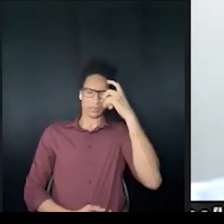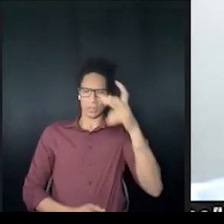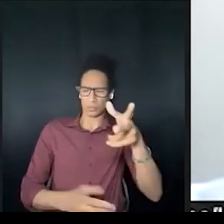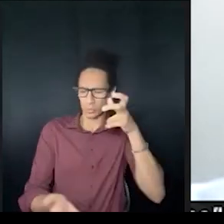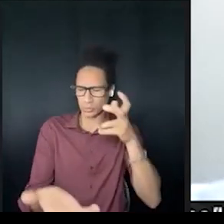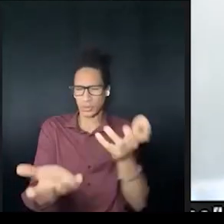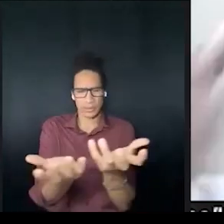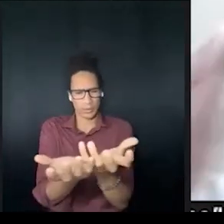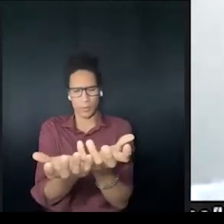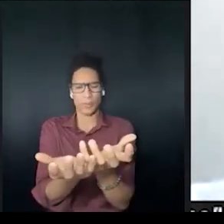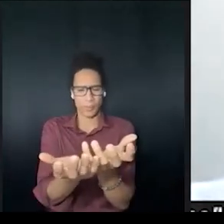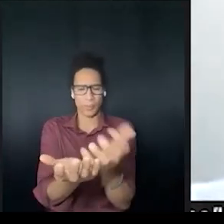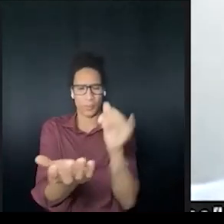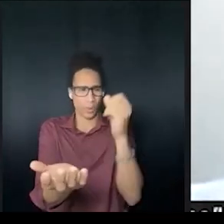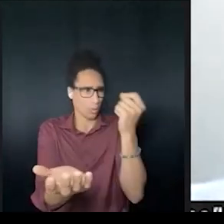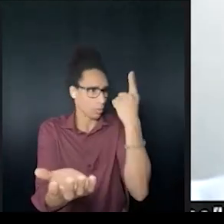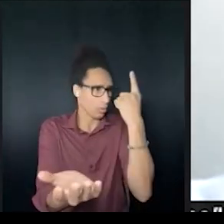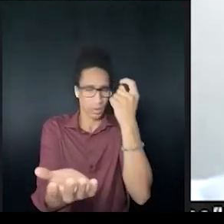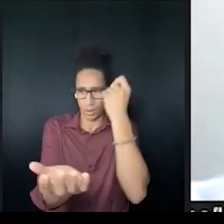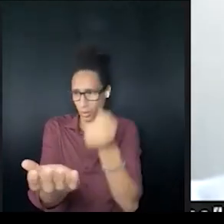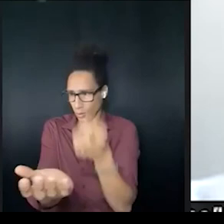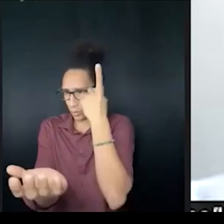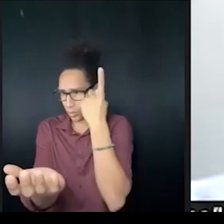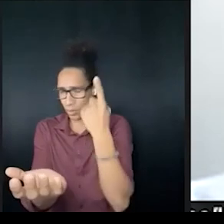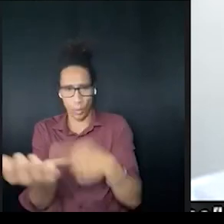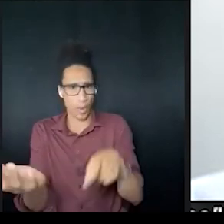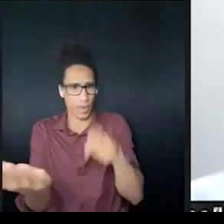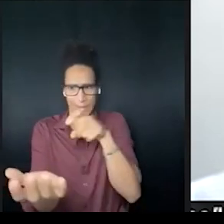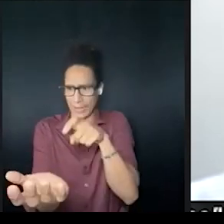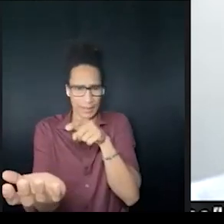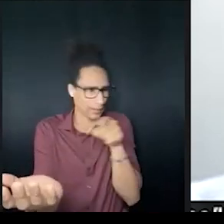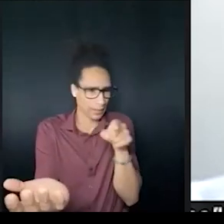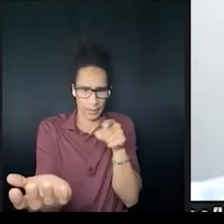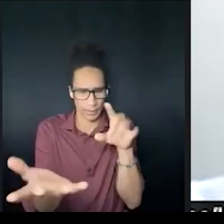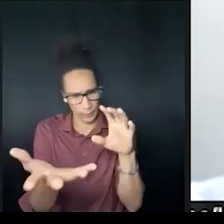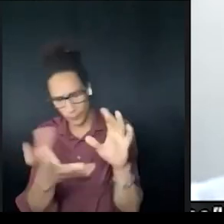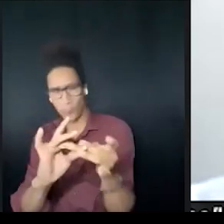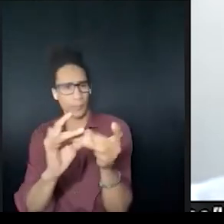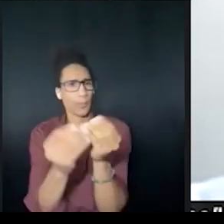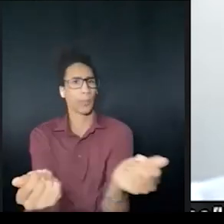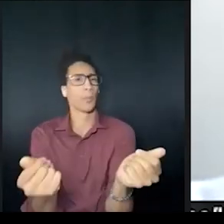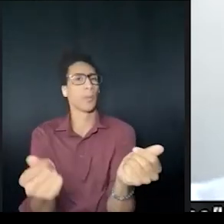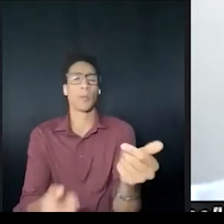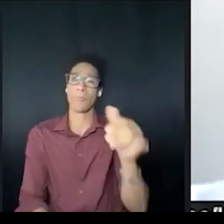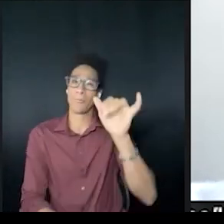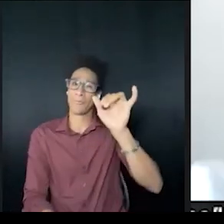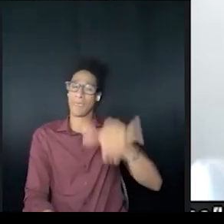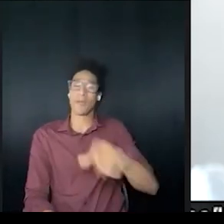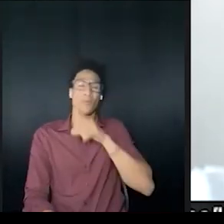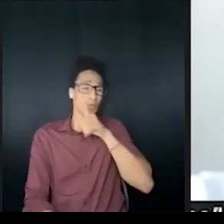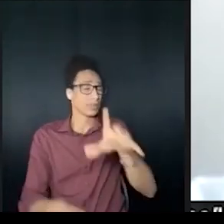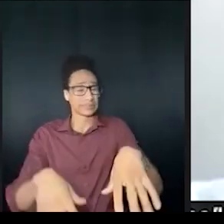can happen, when both sides can be heard. Mm-hmm. So that's what I would like people to take from this. It takes courage and it takes bravery. So